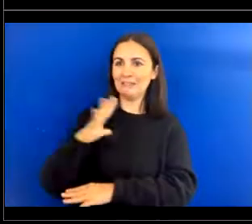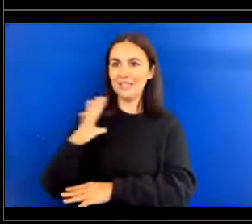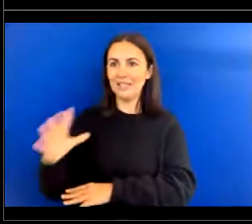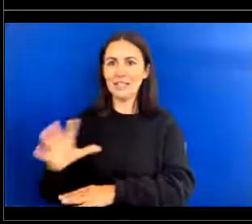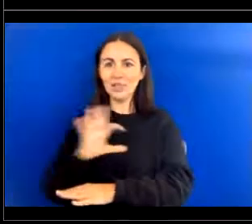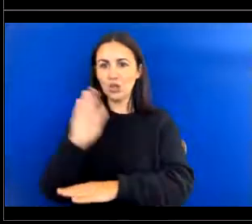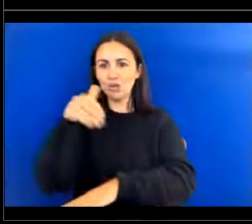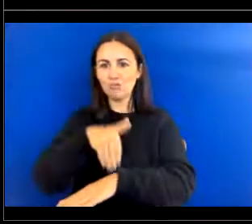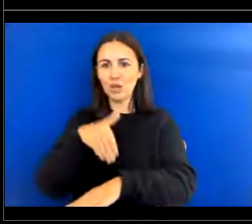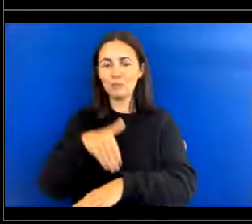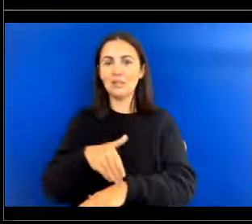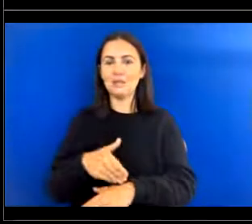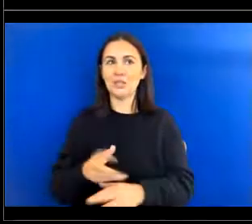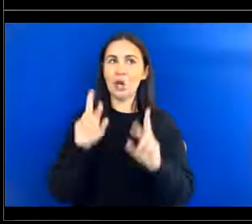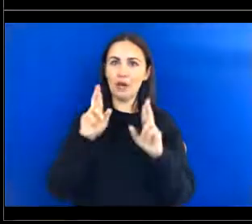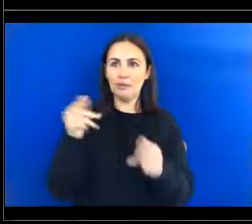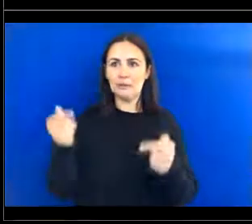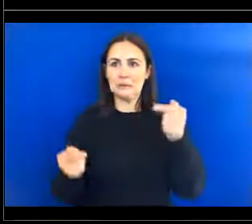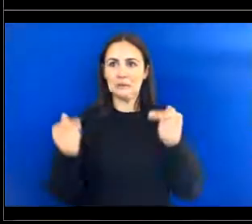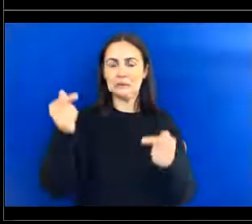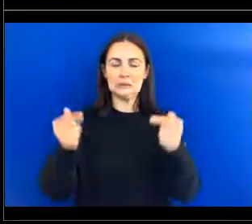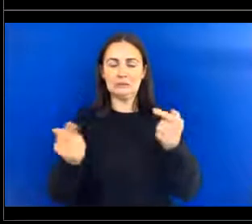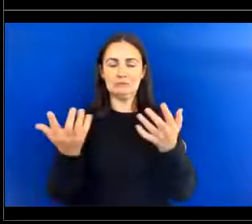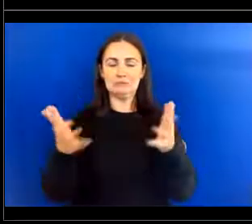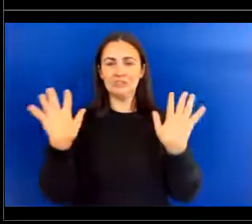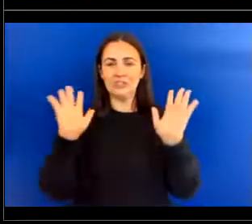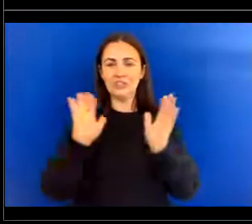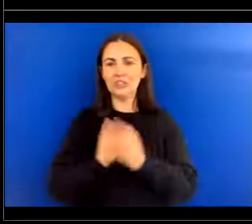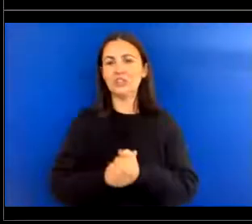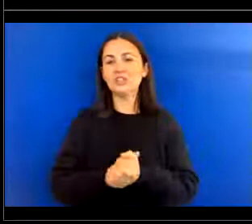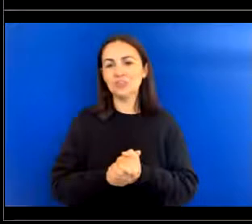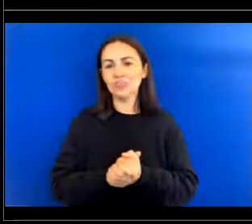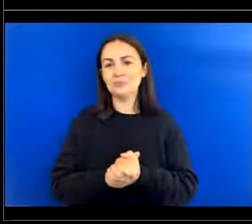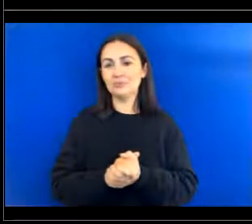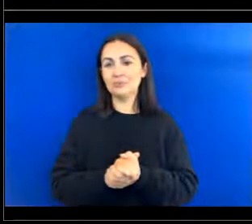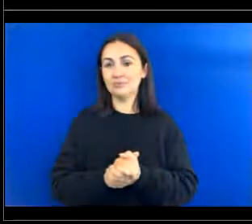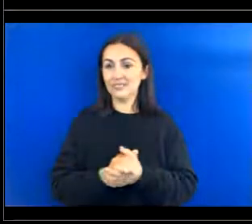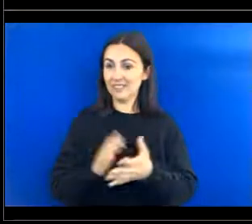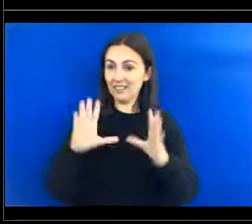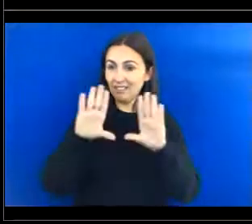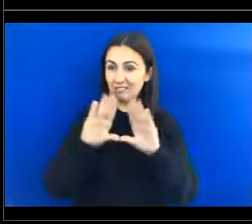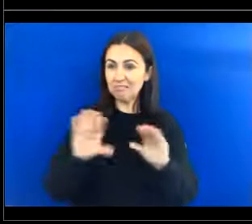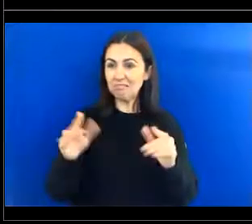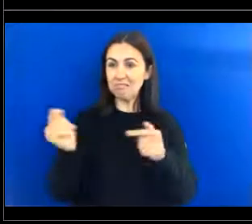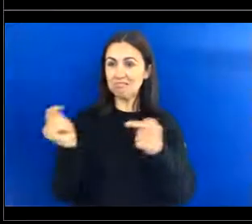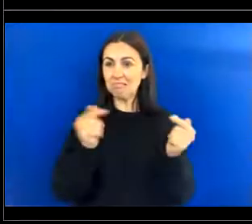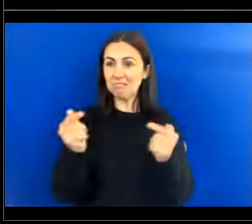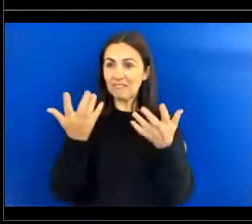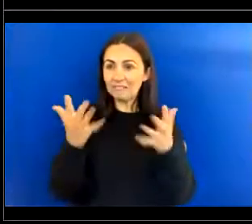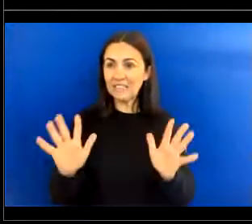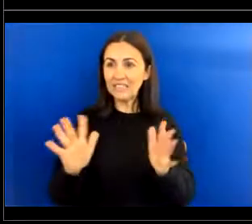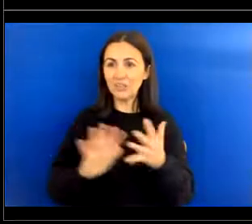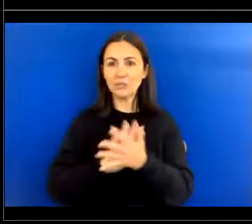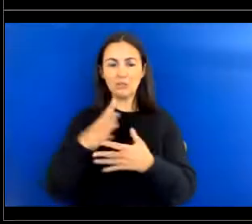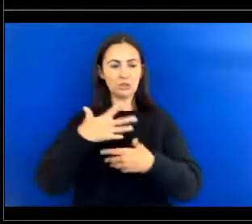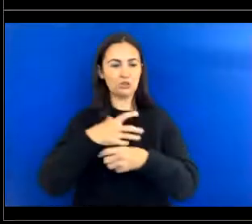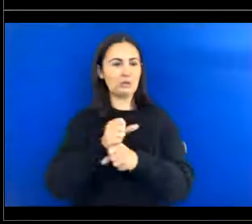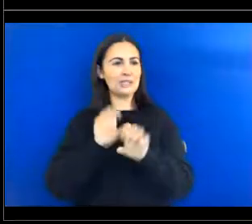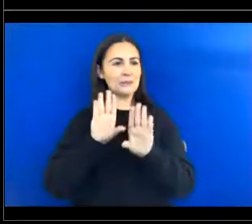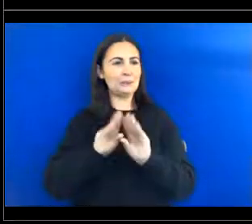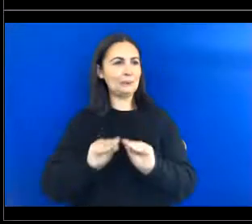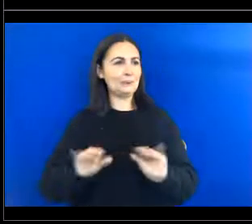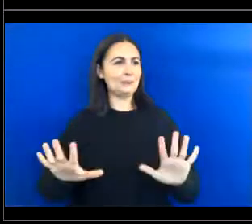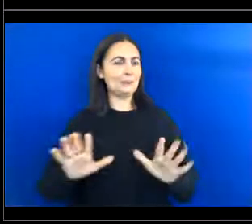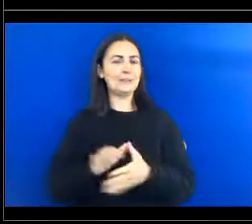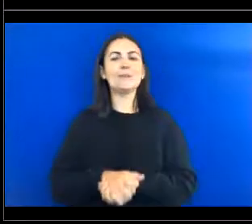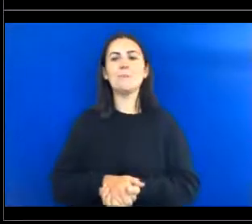able to move on and remove a whole lot of stress and conflict from their lives, hopefully. Yes,